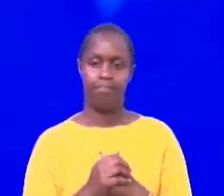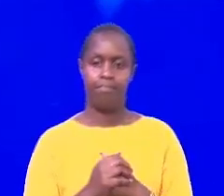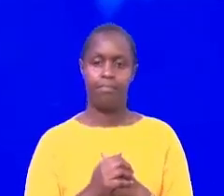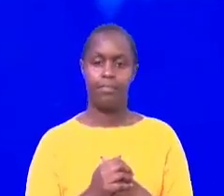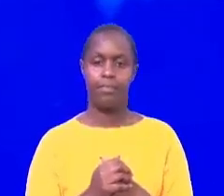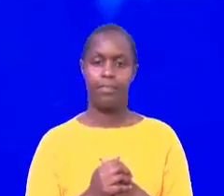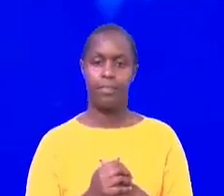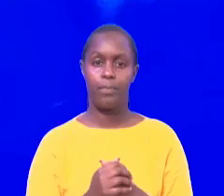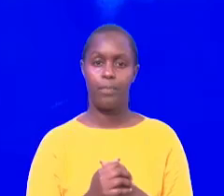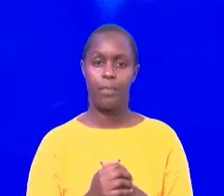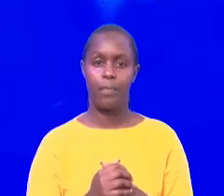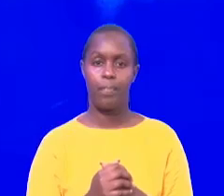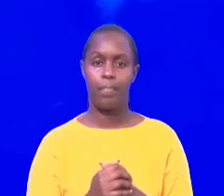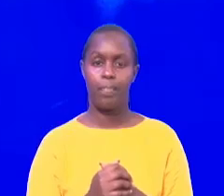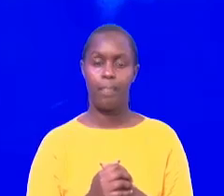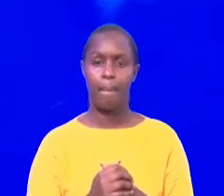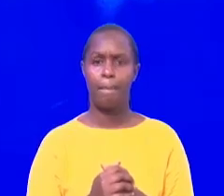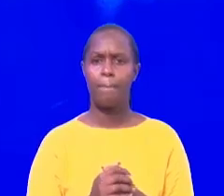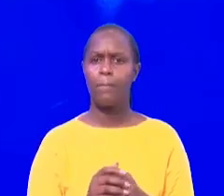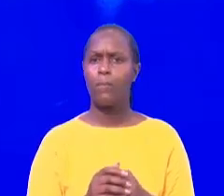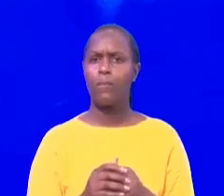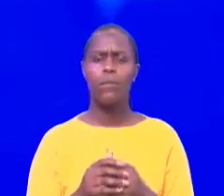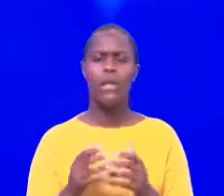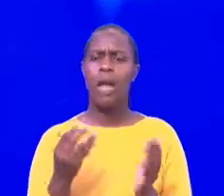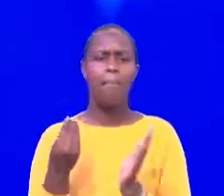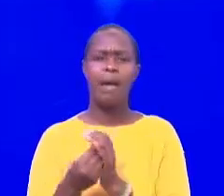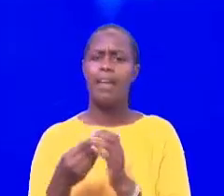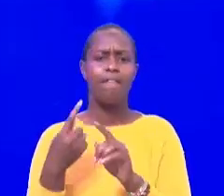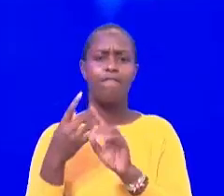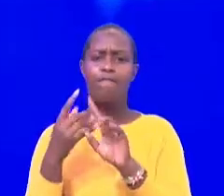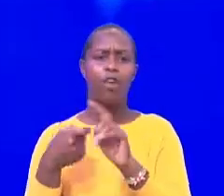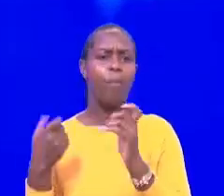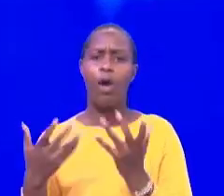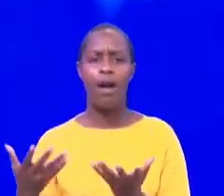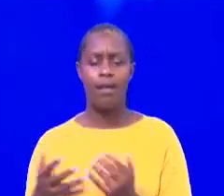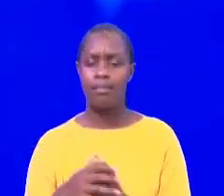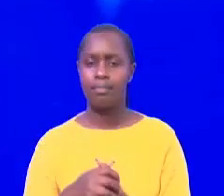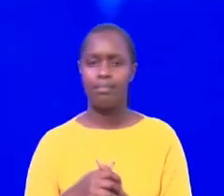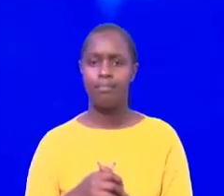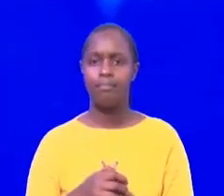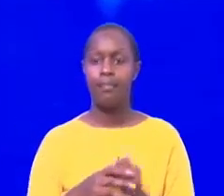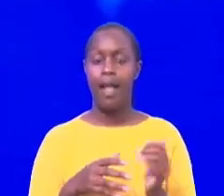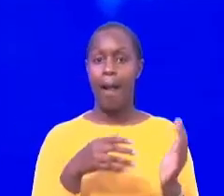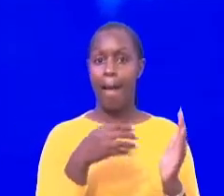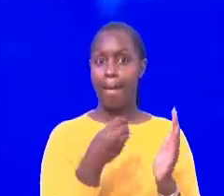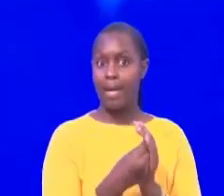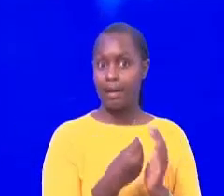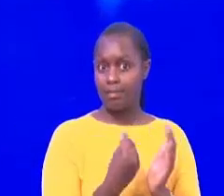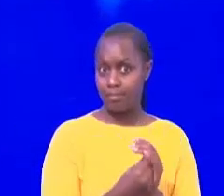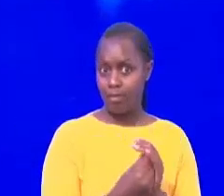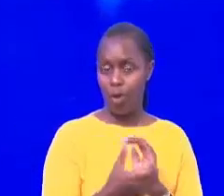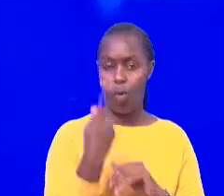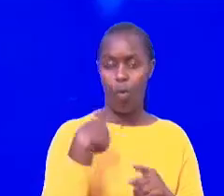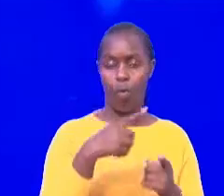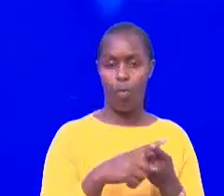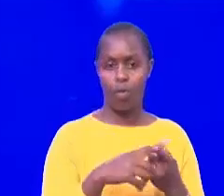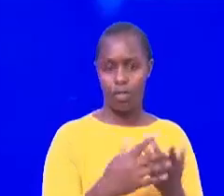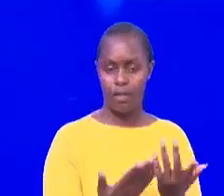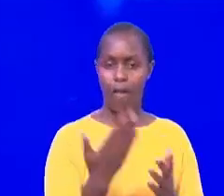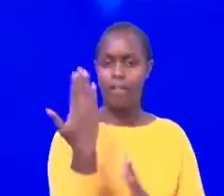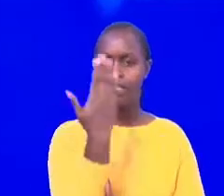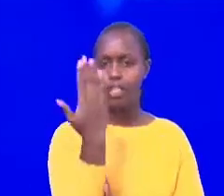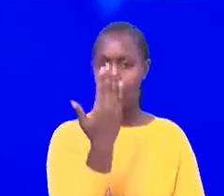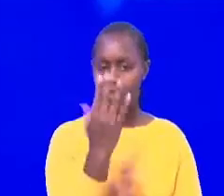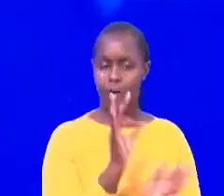And where did the money come from? That was facilitation fee for the meeting.